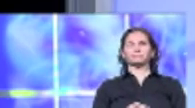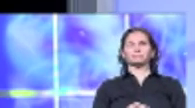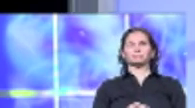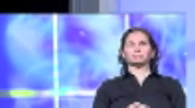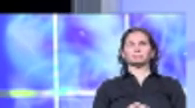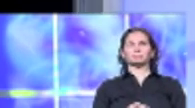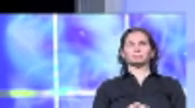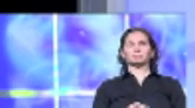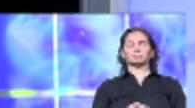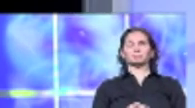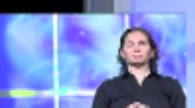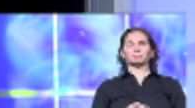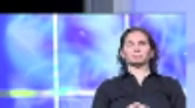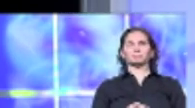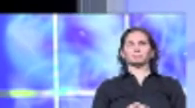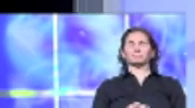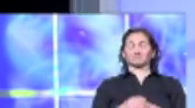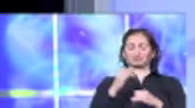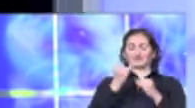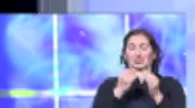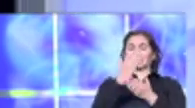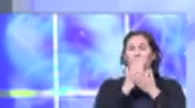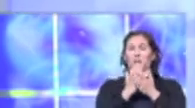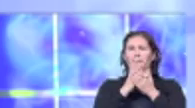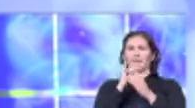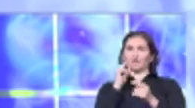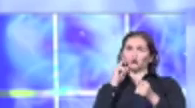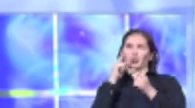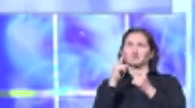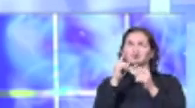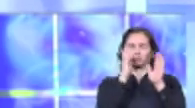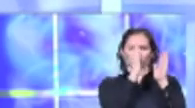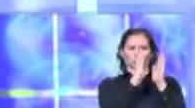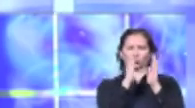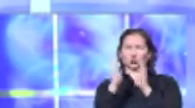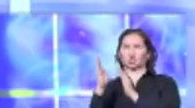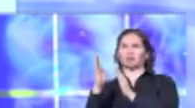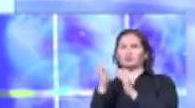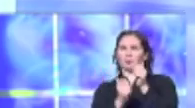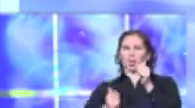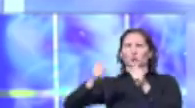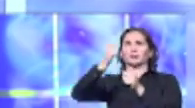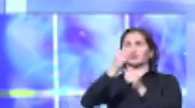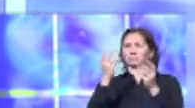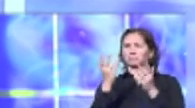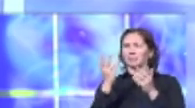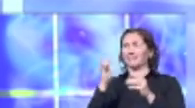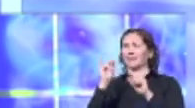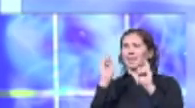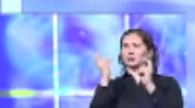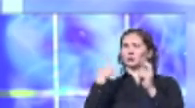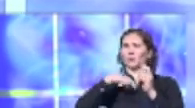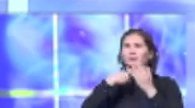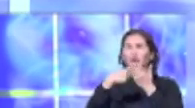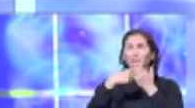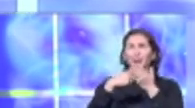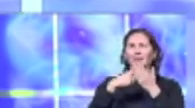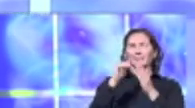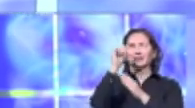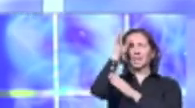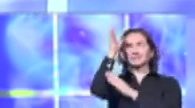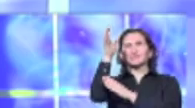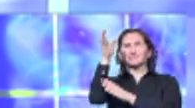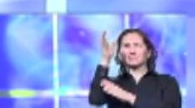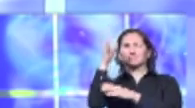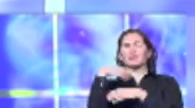And then the last component of that strategy, of those strategic priorities, is the issue we've talked about, the concept of